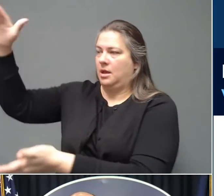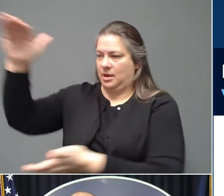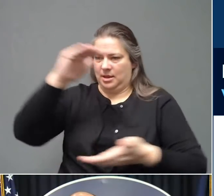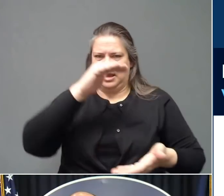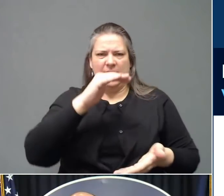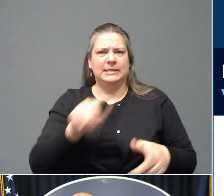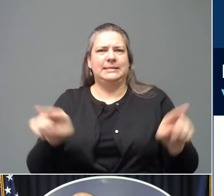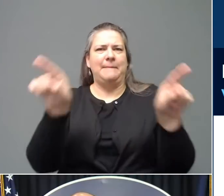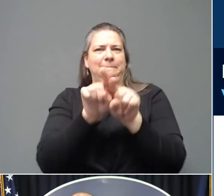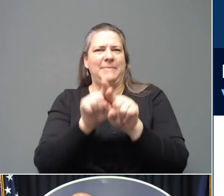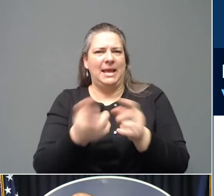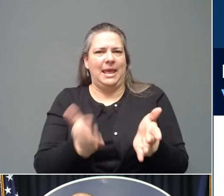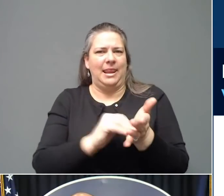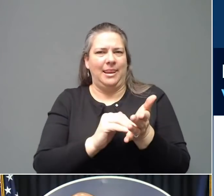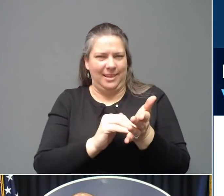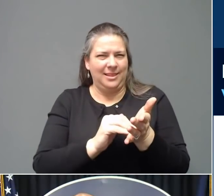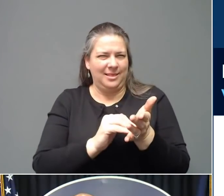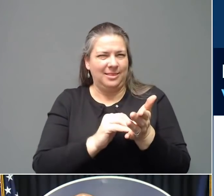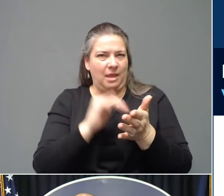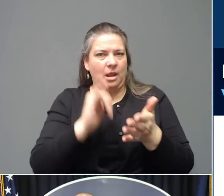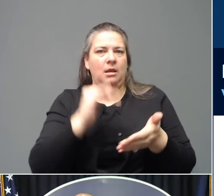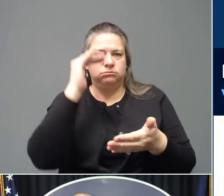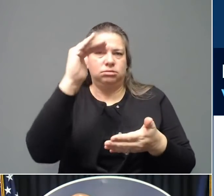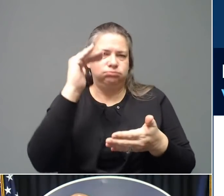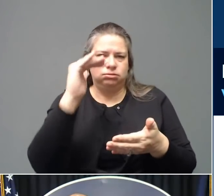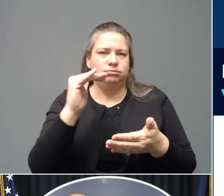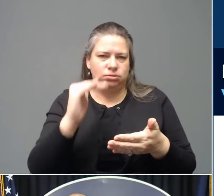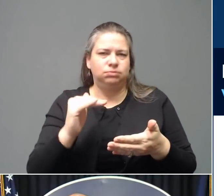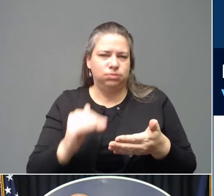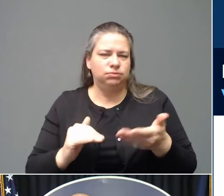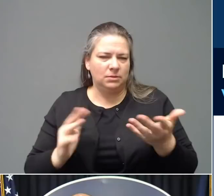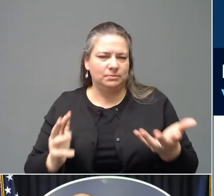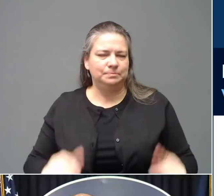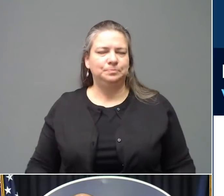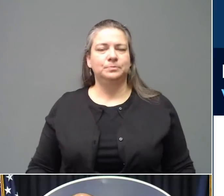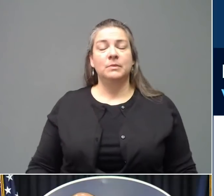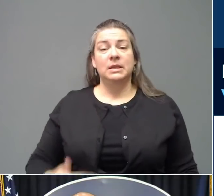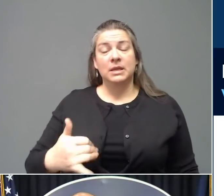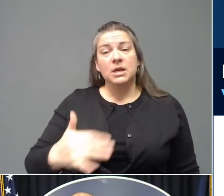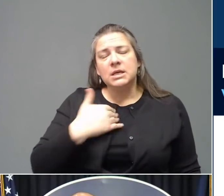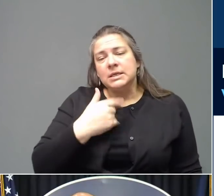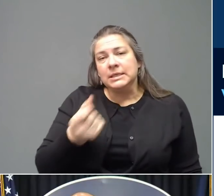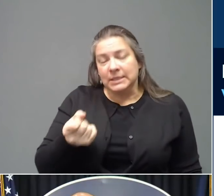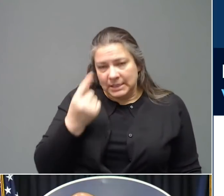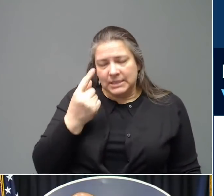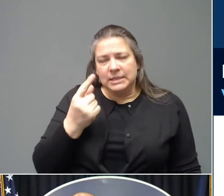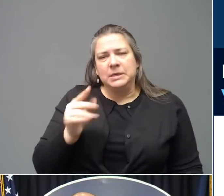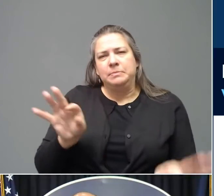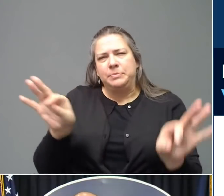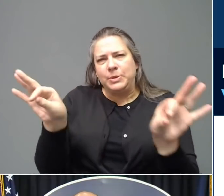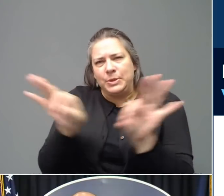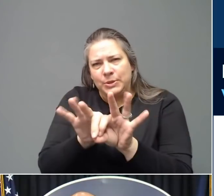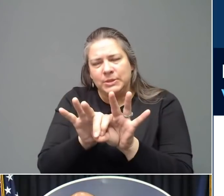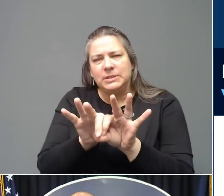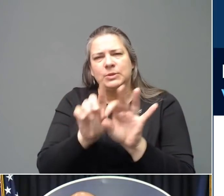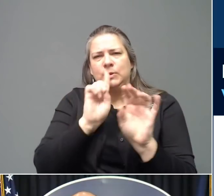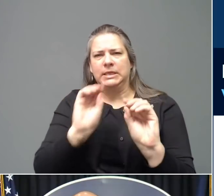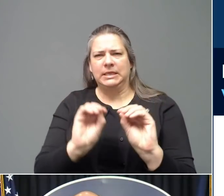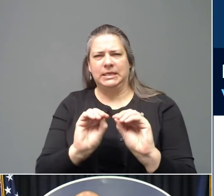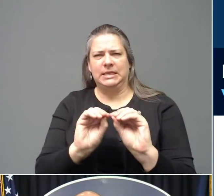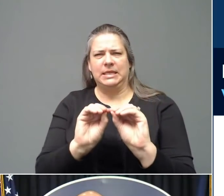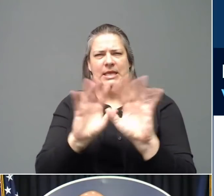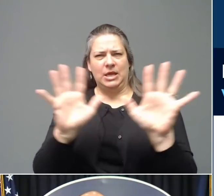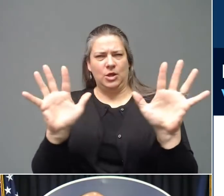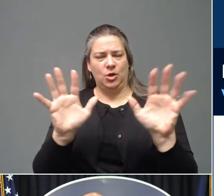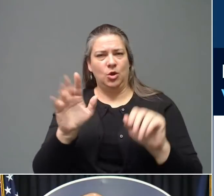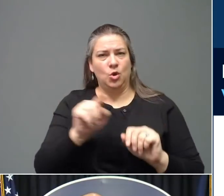understand that there is a need to make it more clear for people who want and need the vaccine where they go to get the